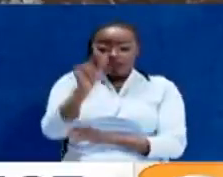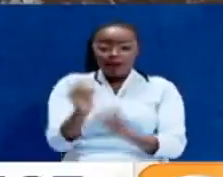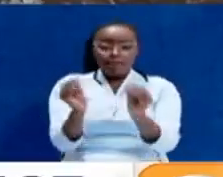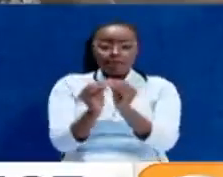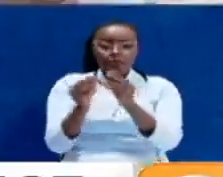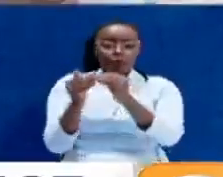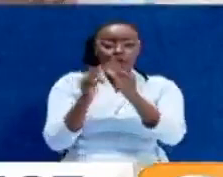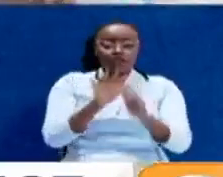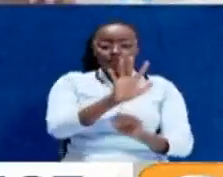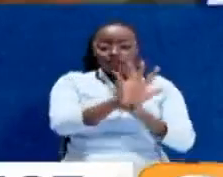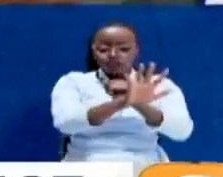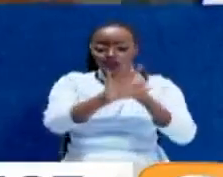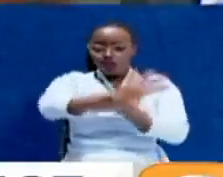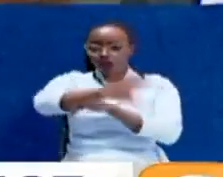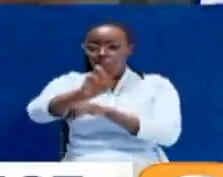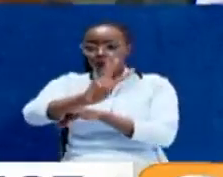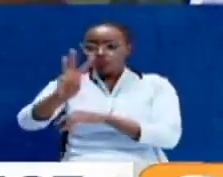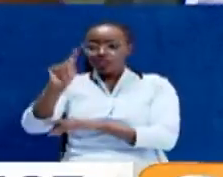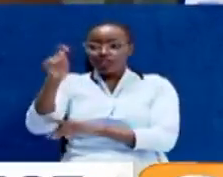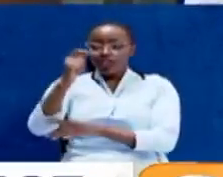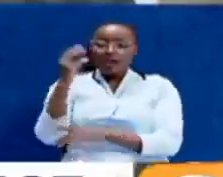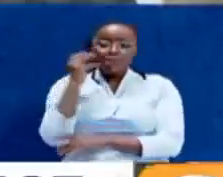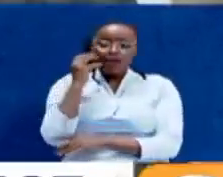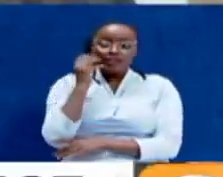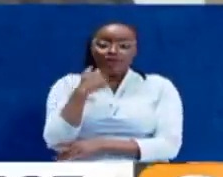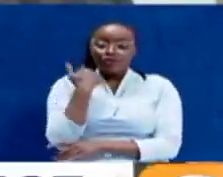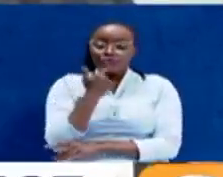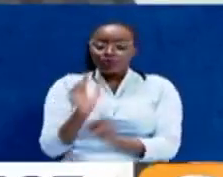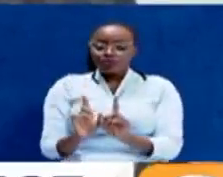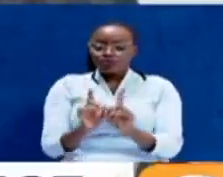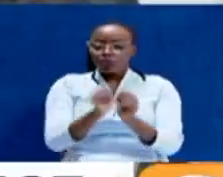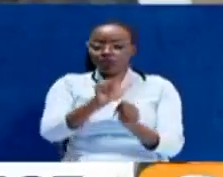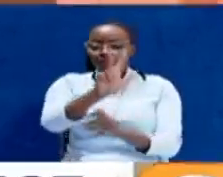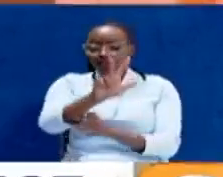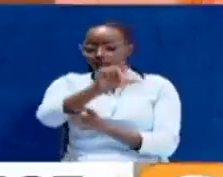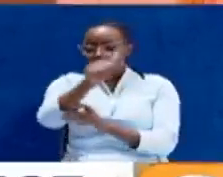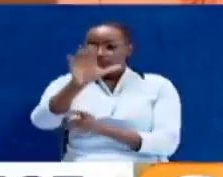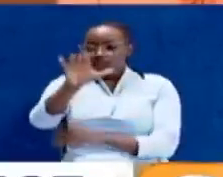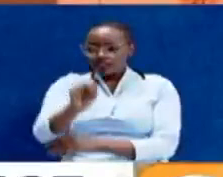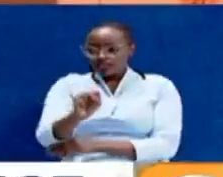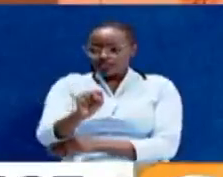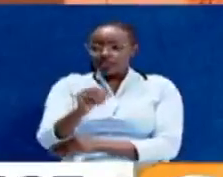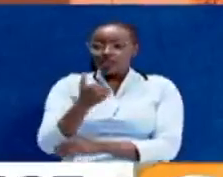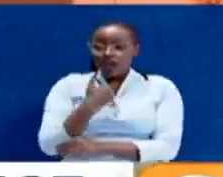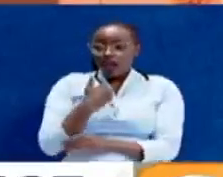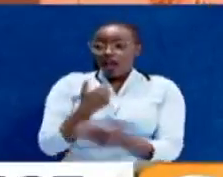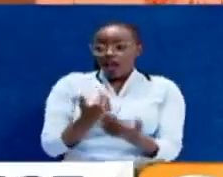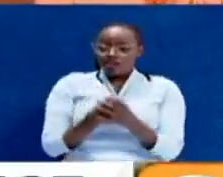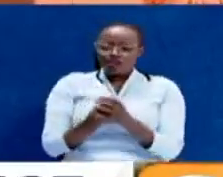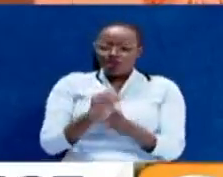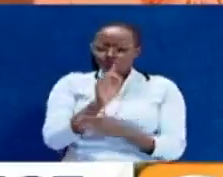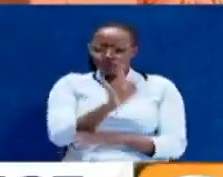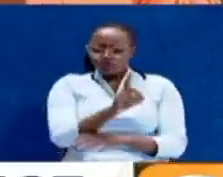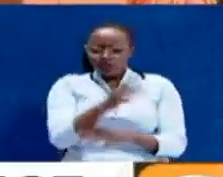meeting with leaders from the five counties in Western Kenya, Matiang’i, who was accompanied by three other cabinet secretaries, put rogue contractors